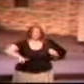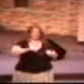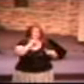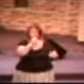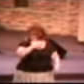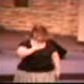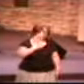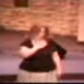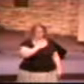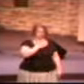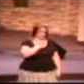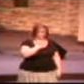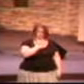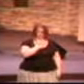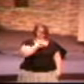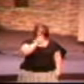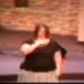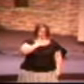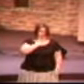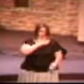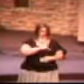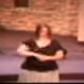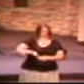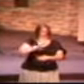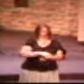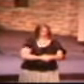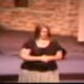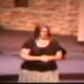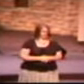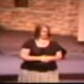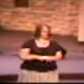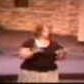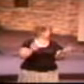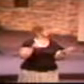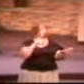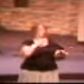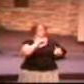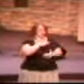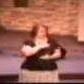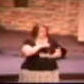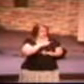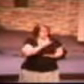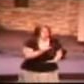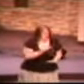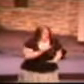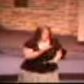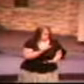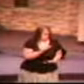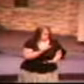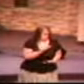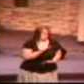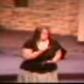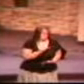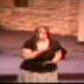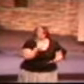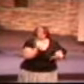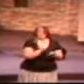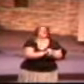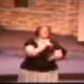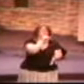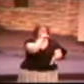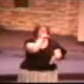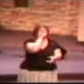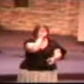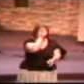my kingdom and can I just suggest that this is terribly difficult